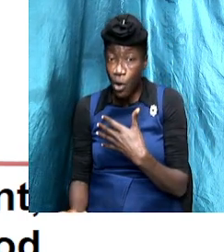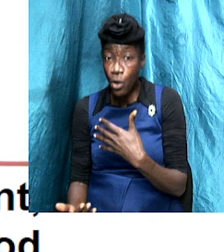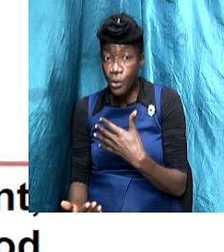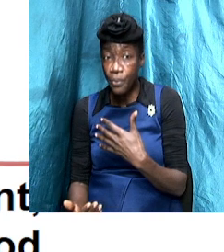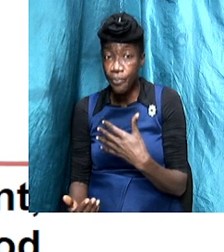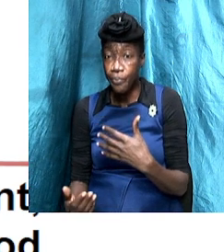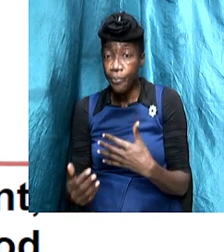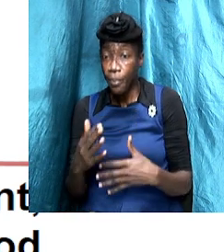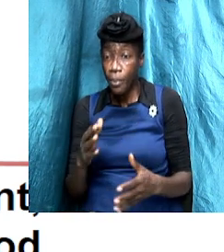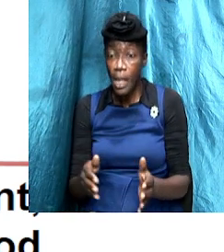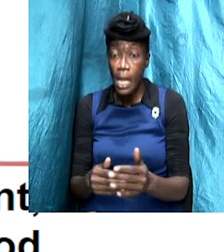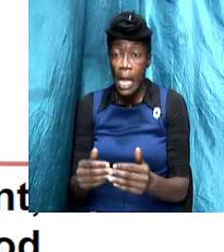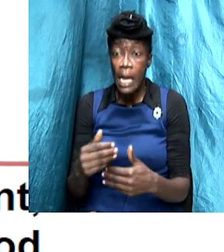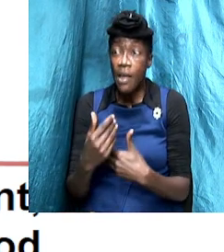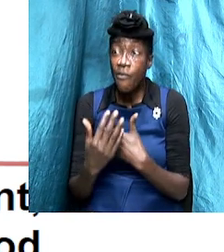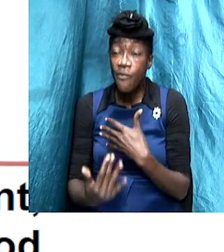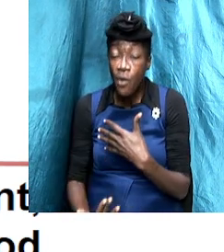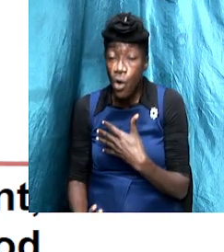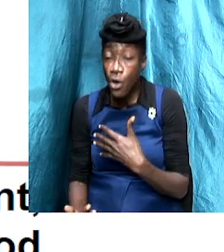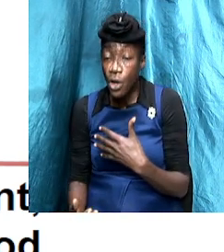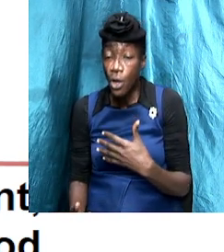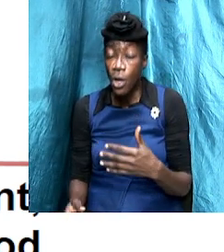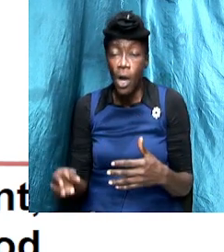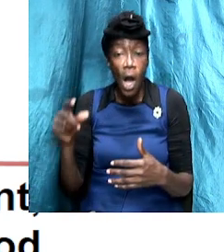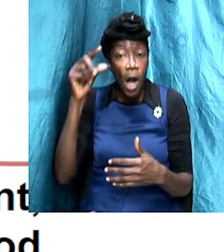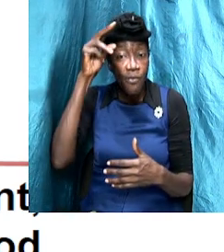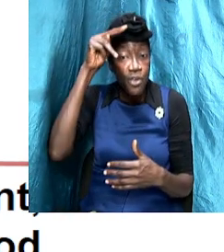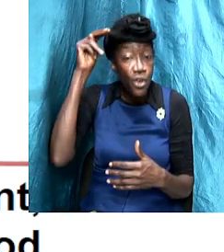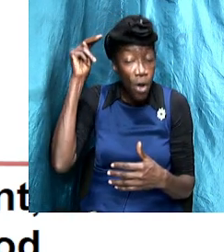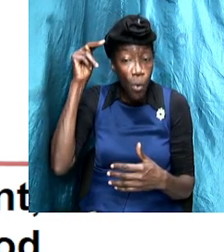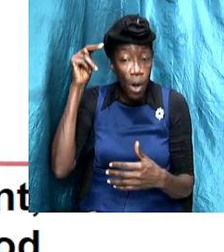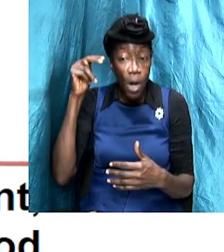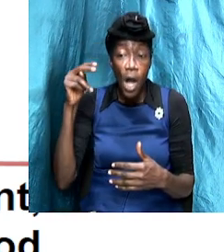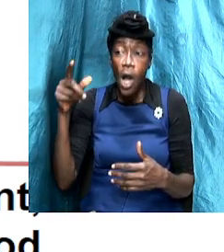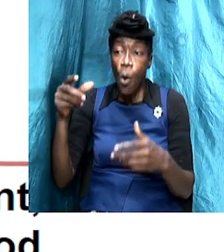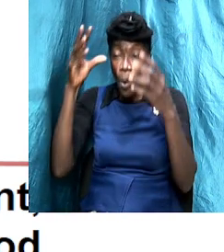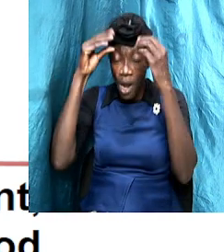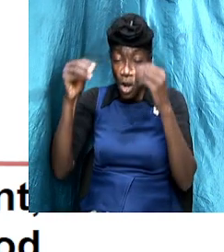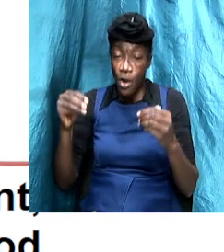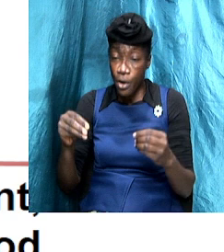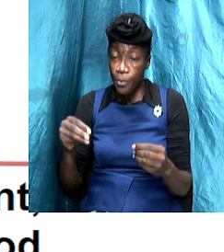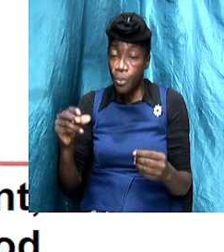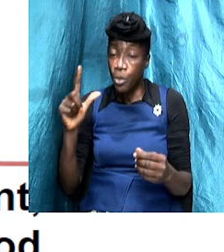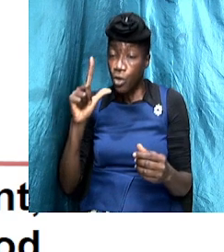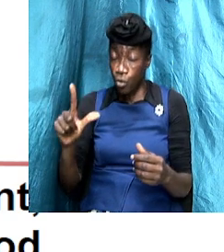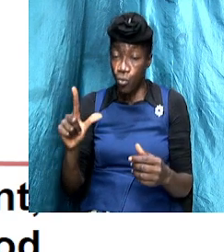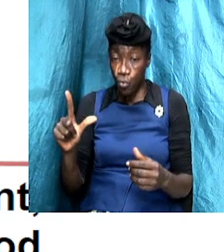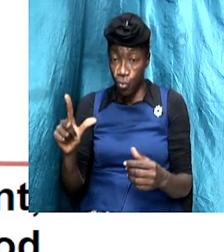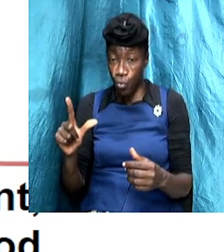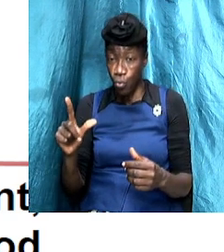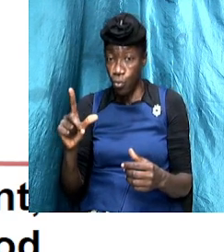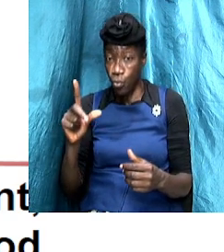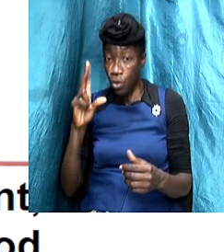that flood of Noah, we can learn a few things. One, that baptism is salvific.